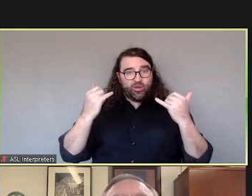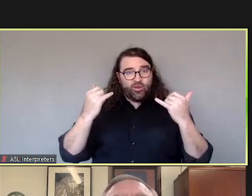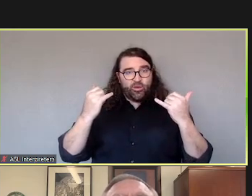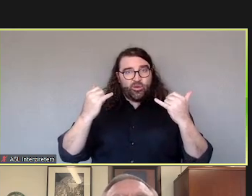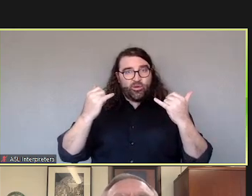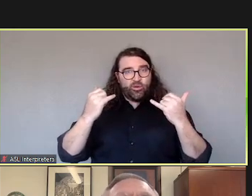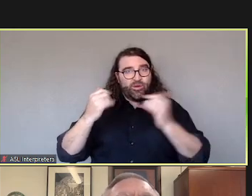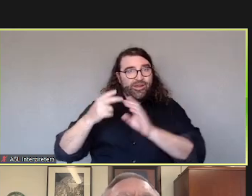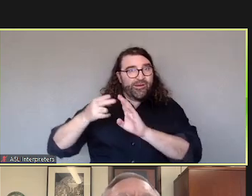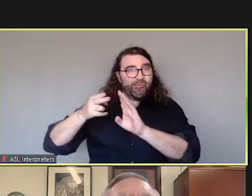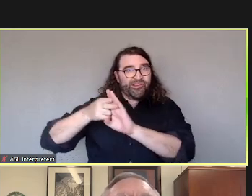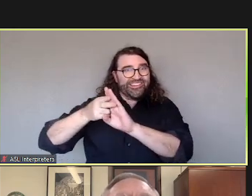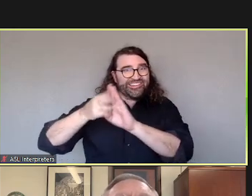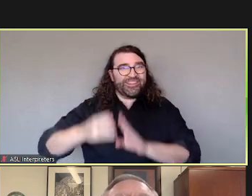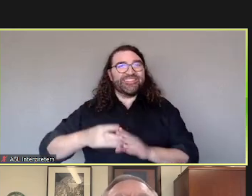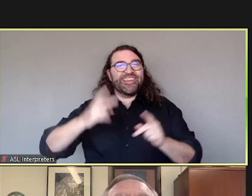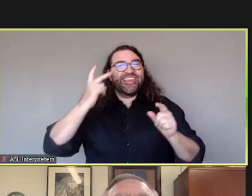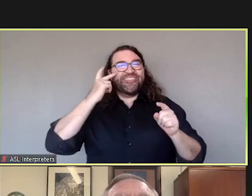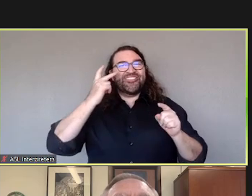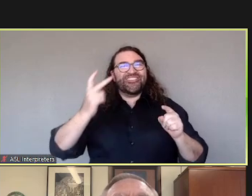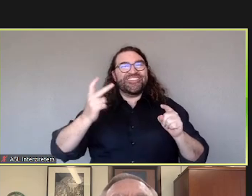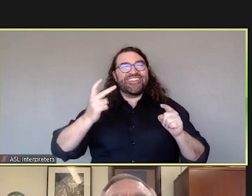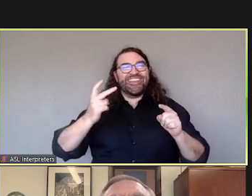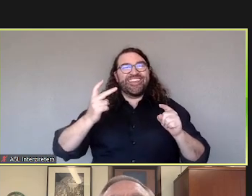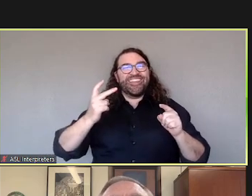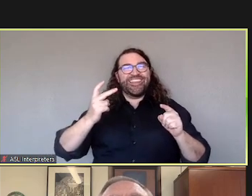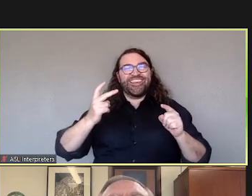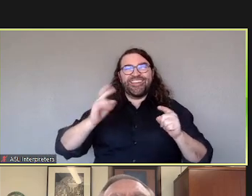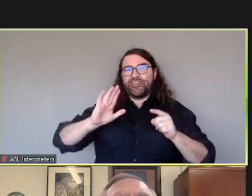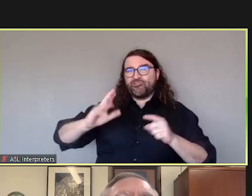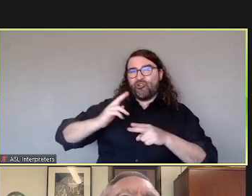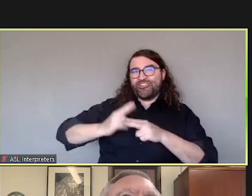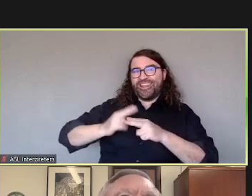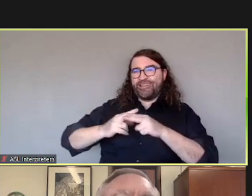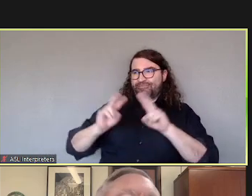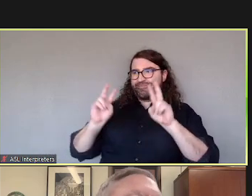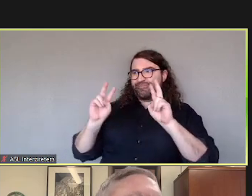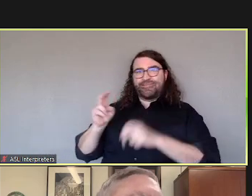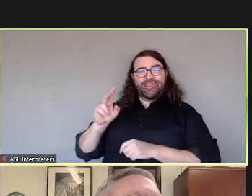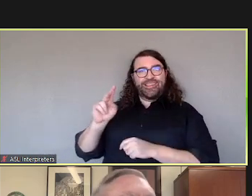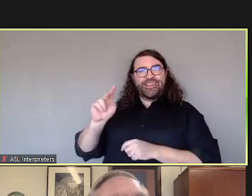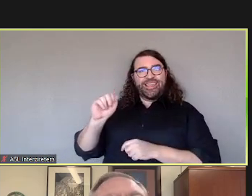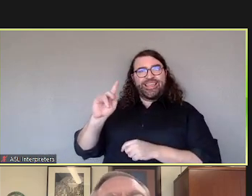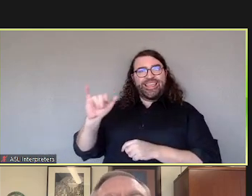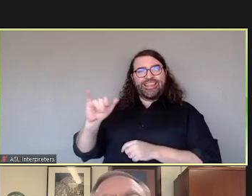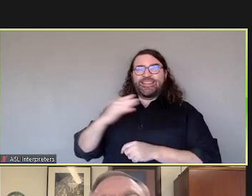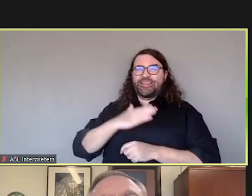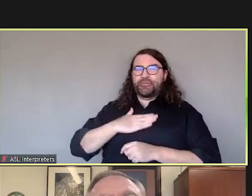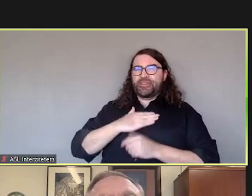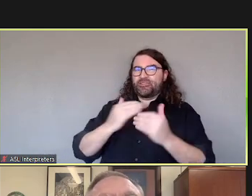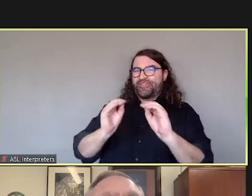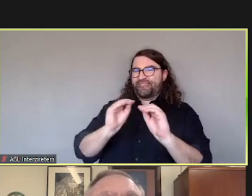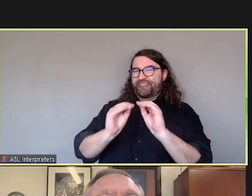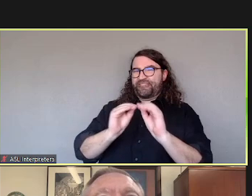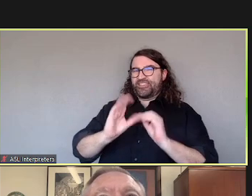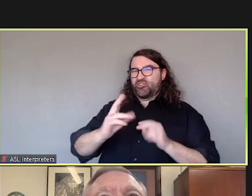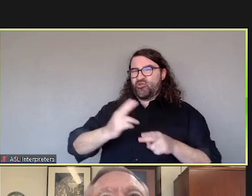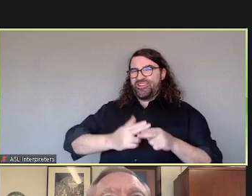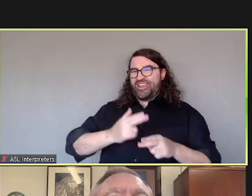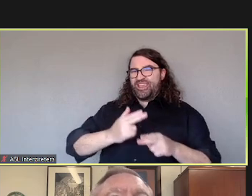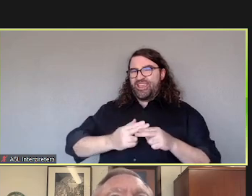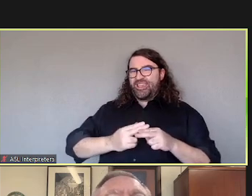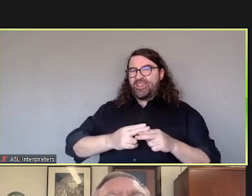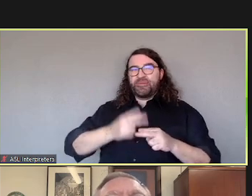attendees. If you're logged in as Katie, though, be sure to go in and edit your name. If you're logged in as reporter 1